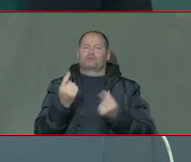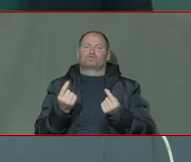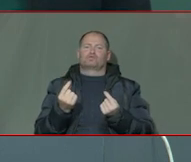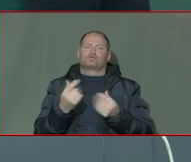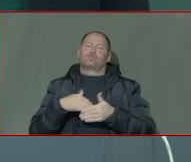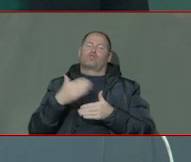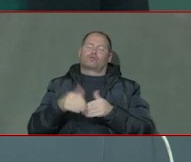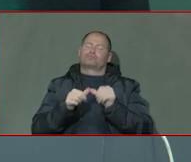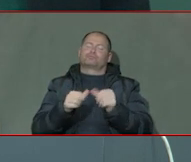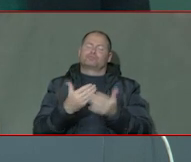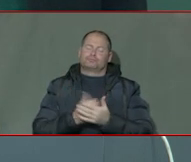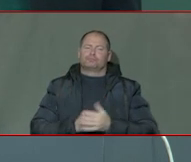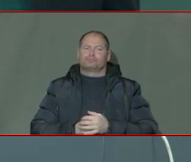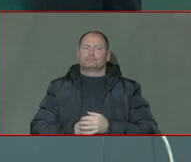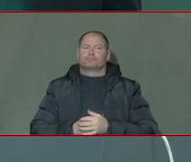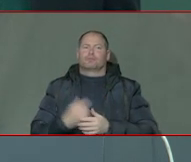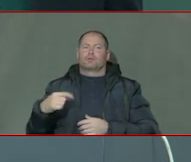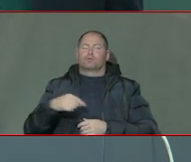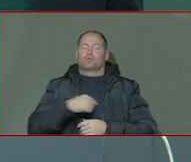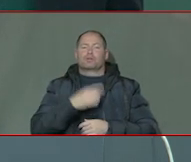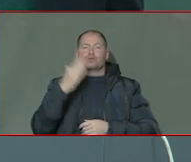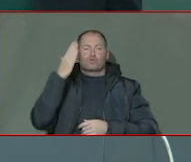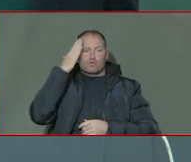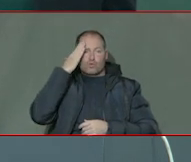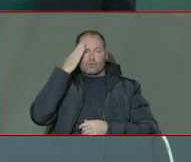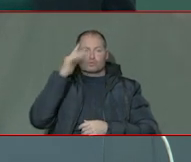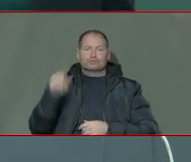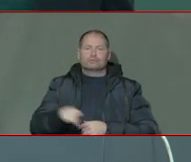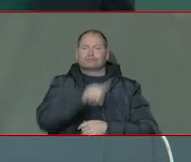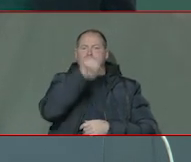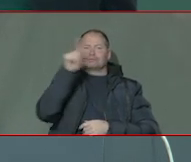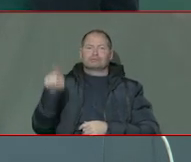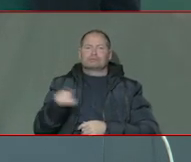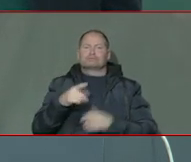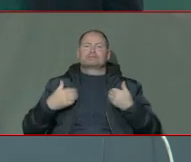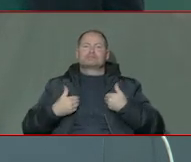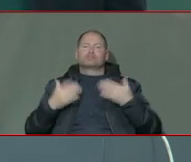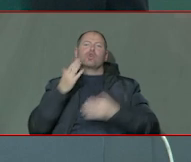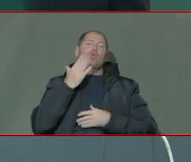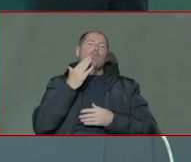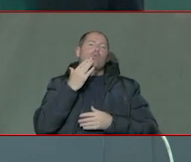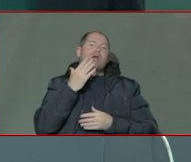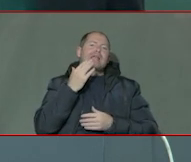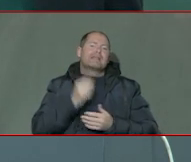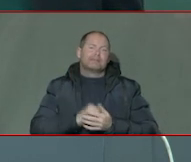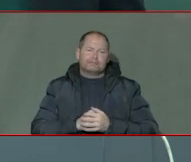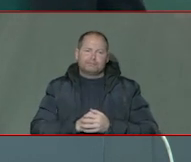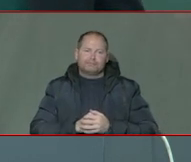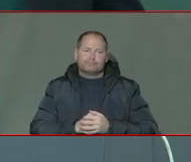replication, we must know when in the cycle it takes place. When? It is during